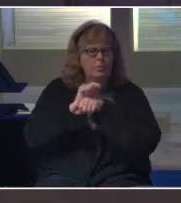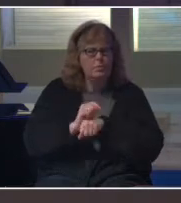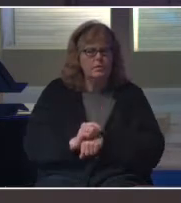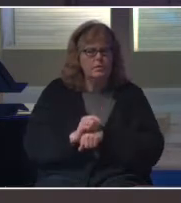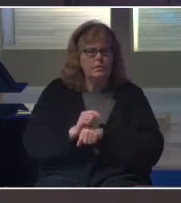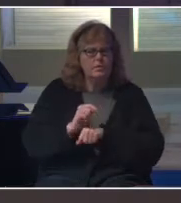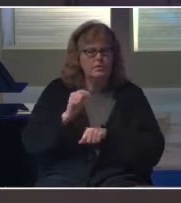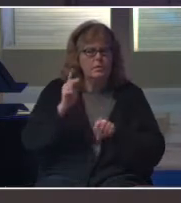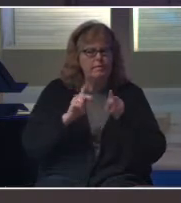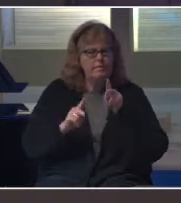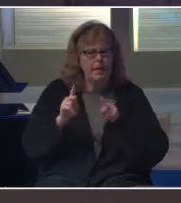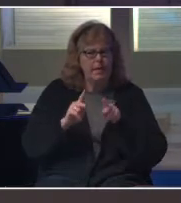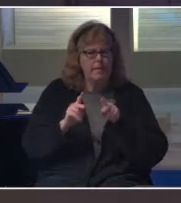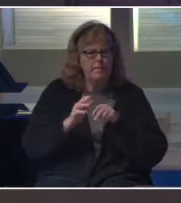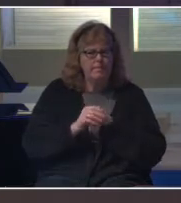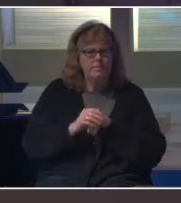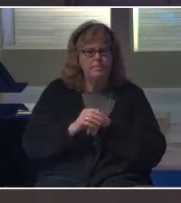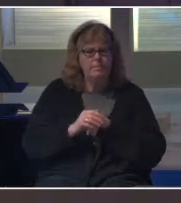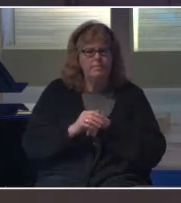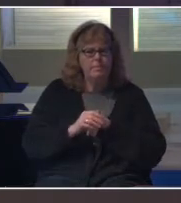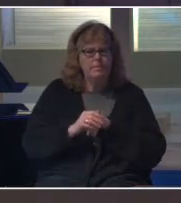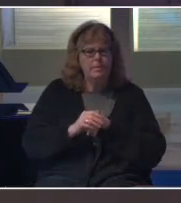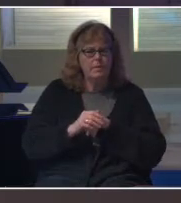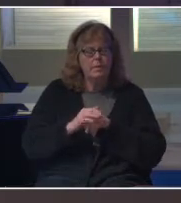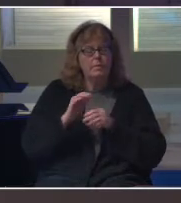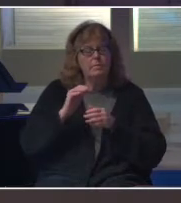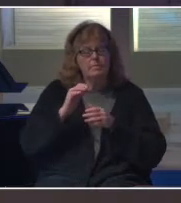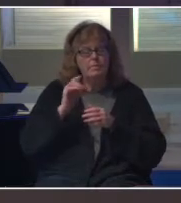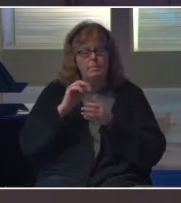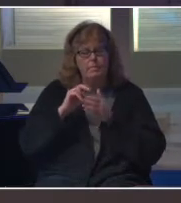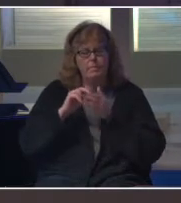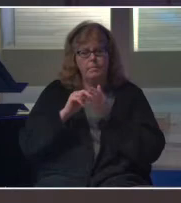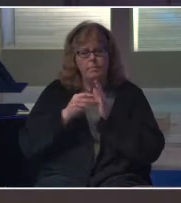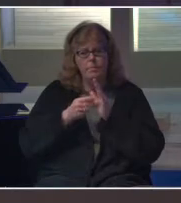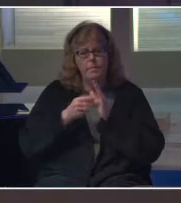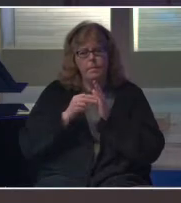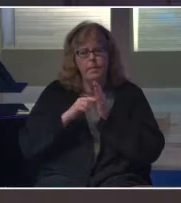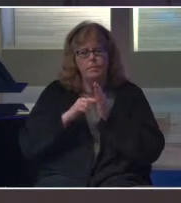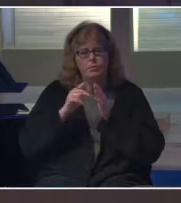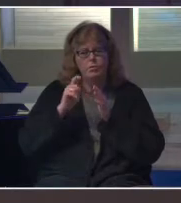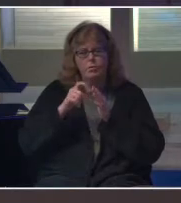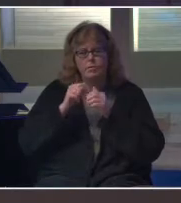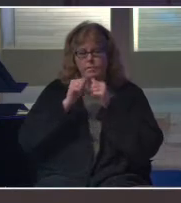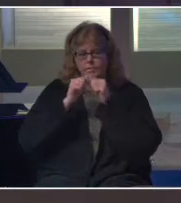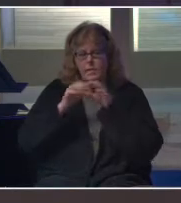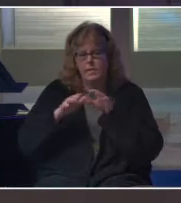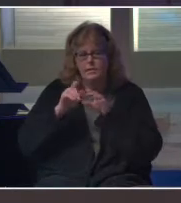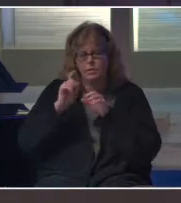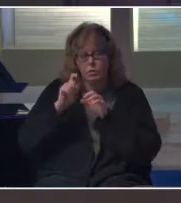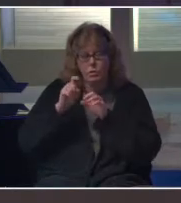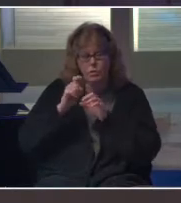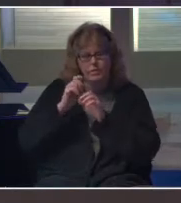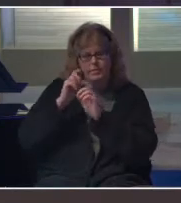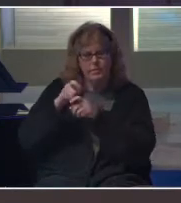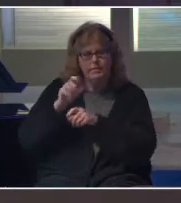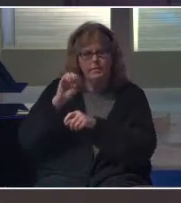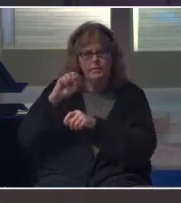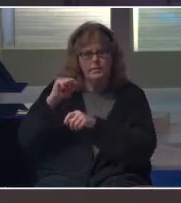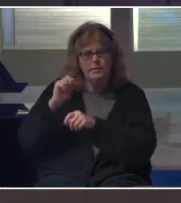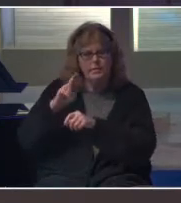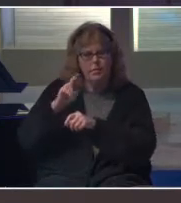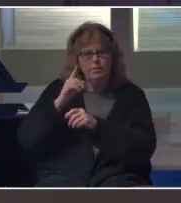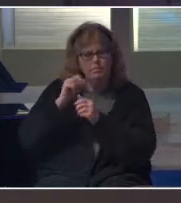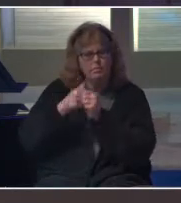of man, which could have been the blessings to the, which should have gone to Esau, the traditions of